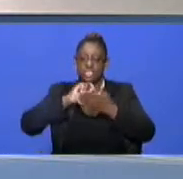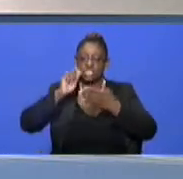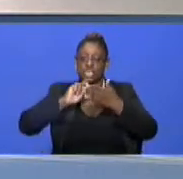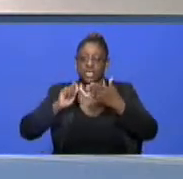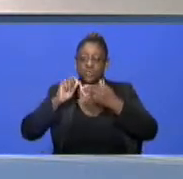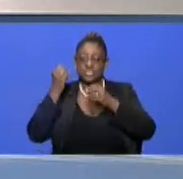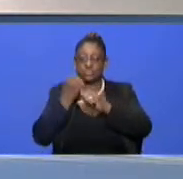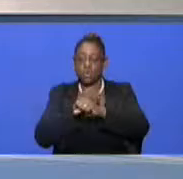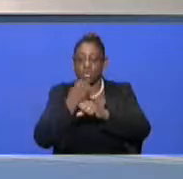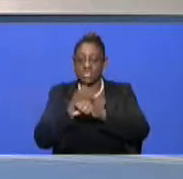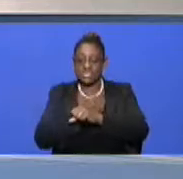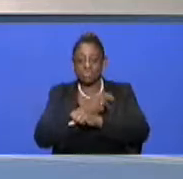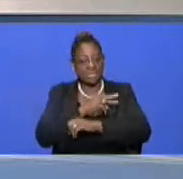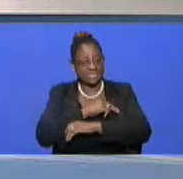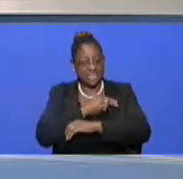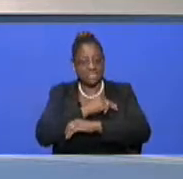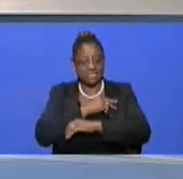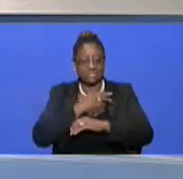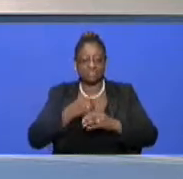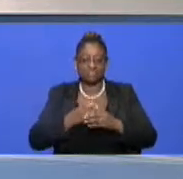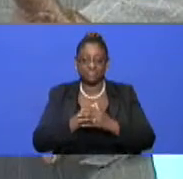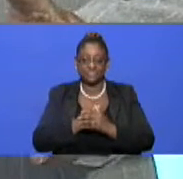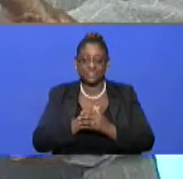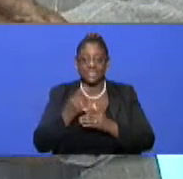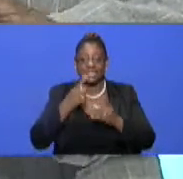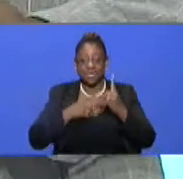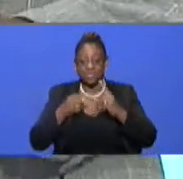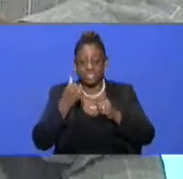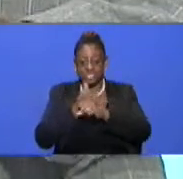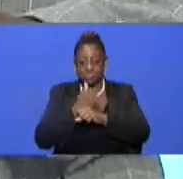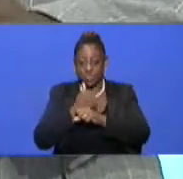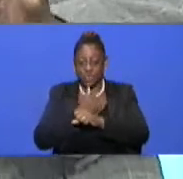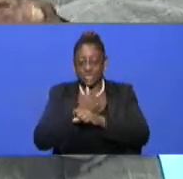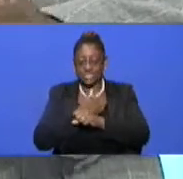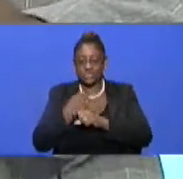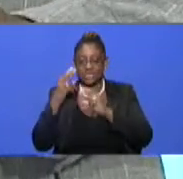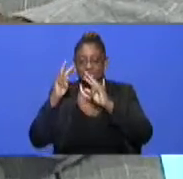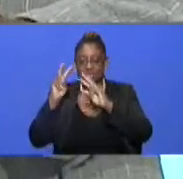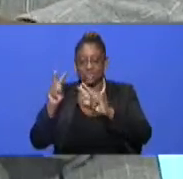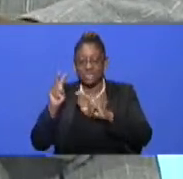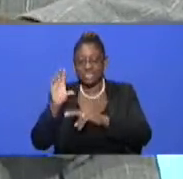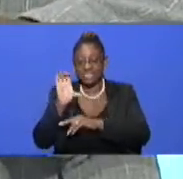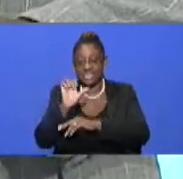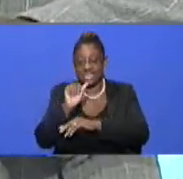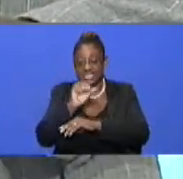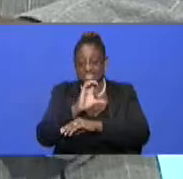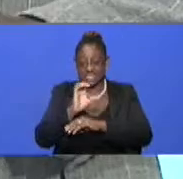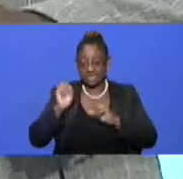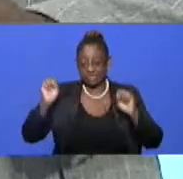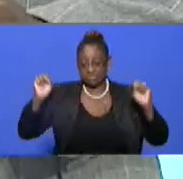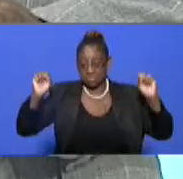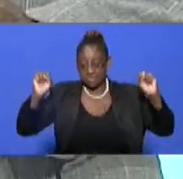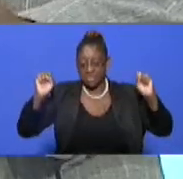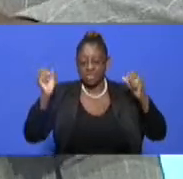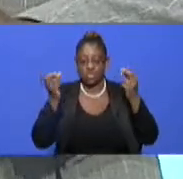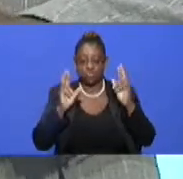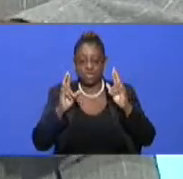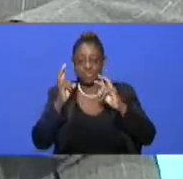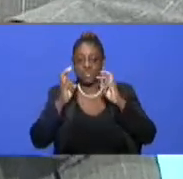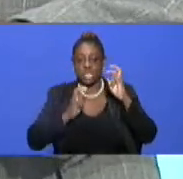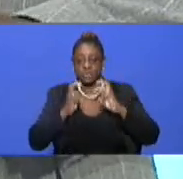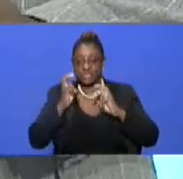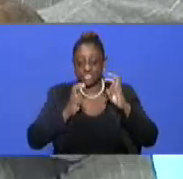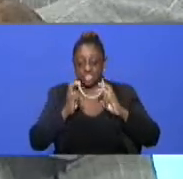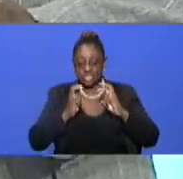up in sports. Marcellus? Coming up in sports for this evening, we'll take a look at our CHC bodybuilding team as they get ready for